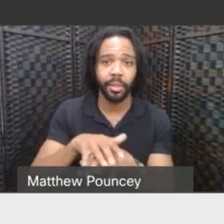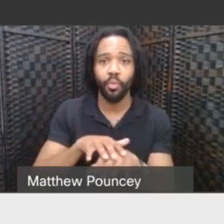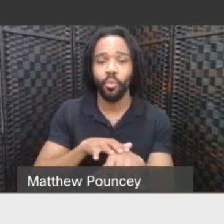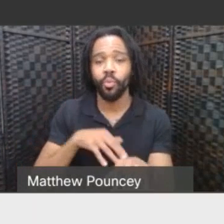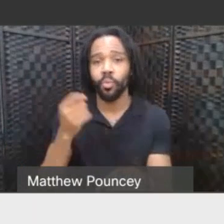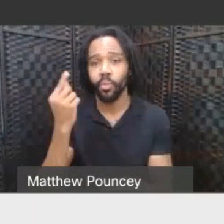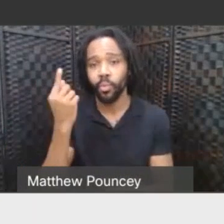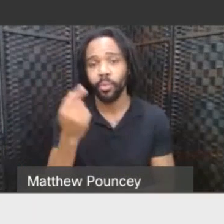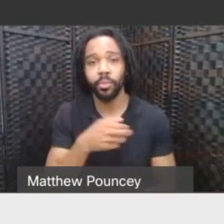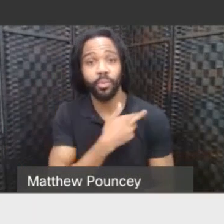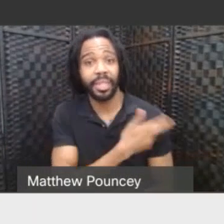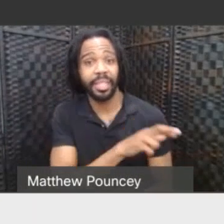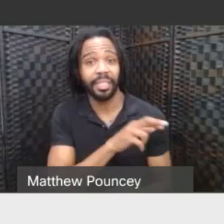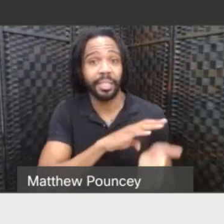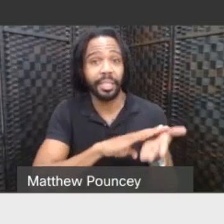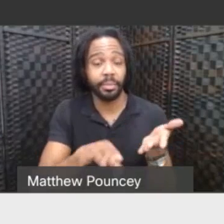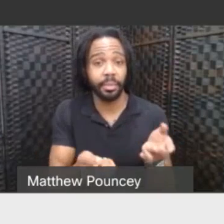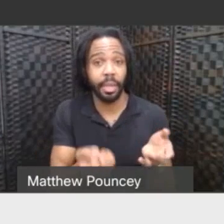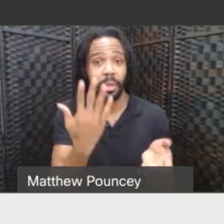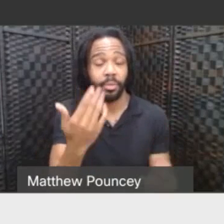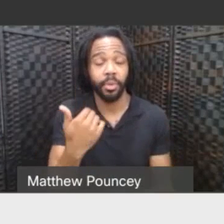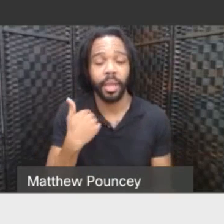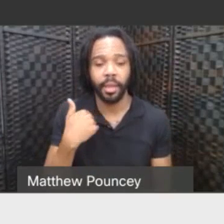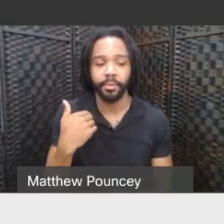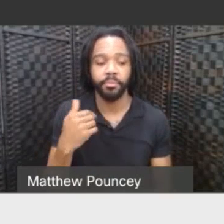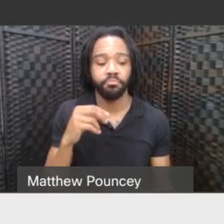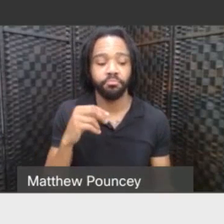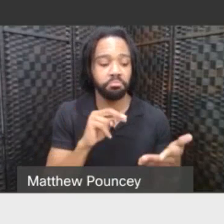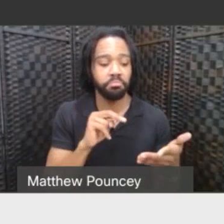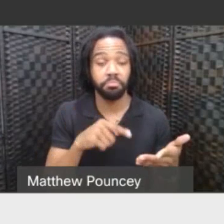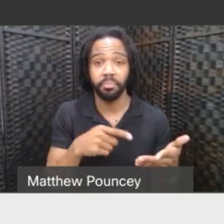Religious exemption, it